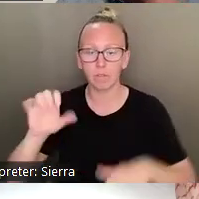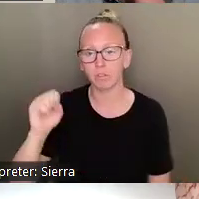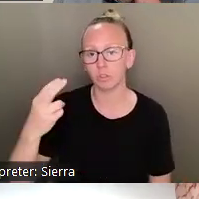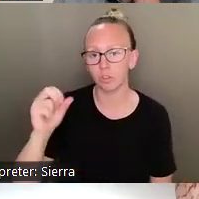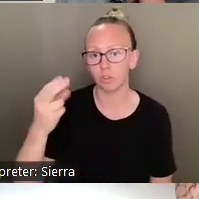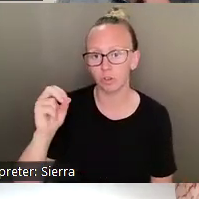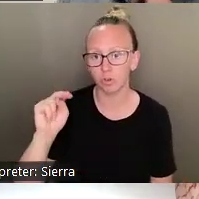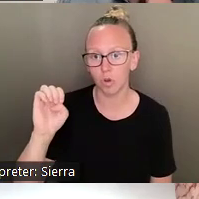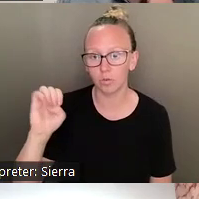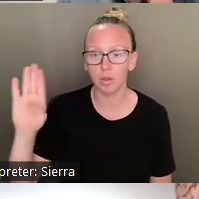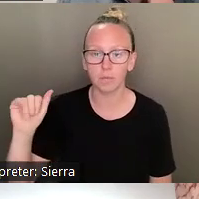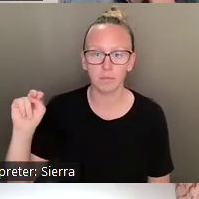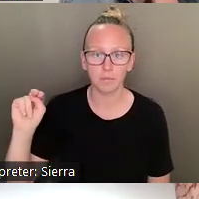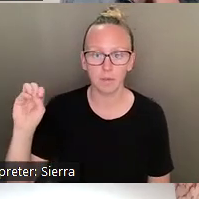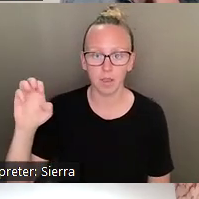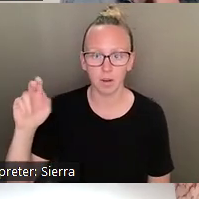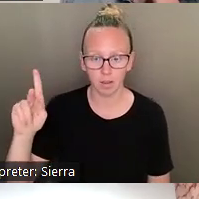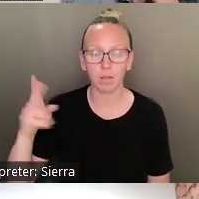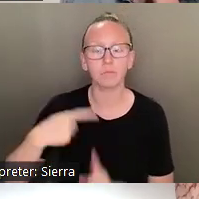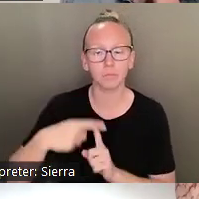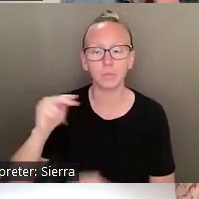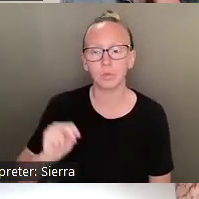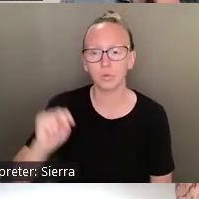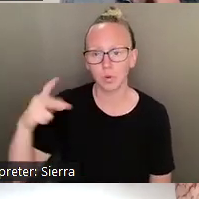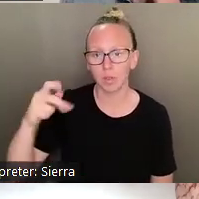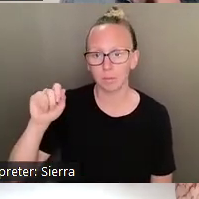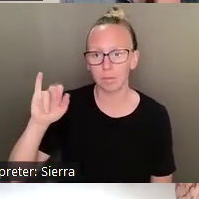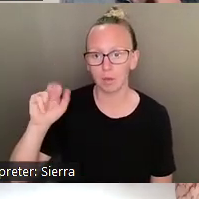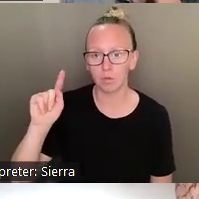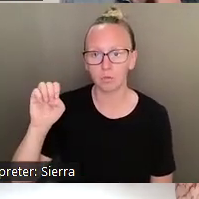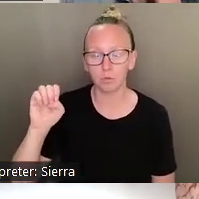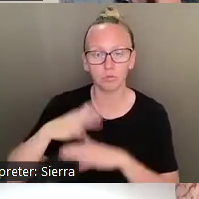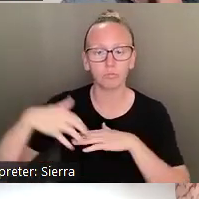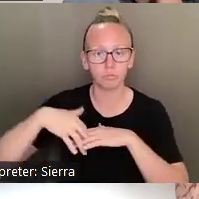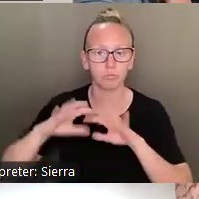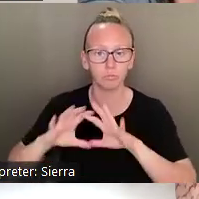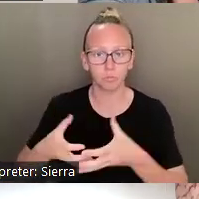Northern Paiute people whose land land sits on today.